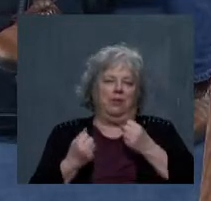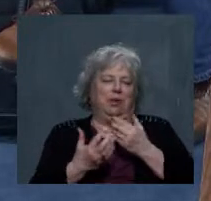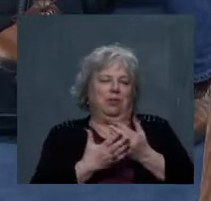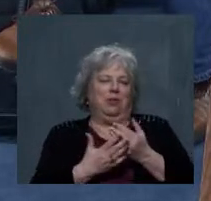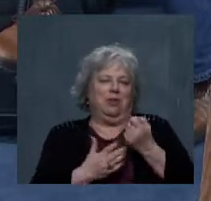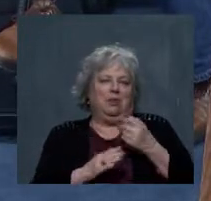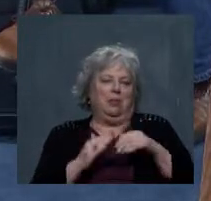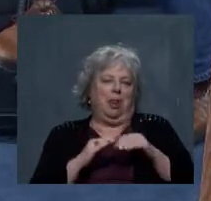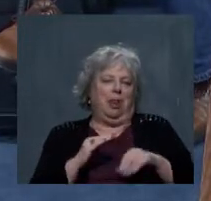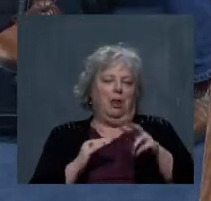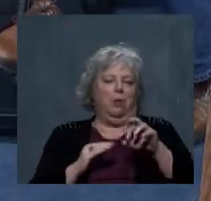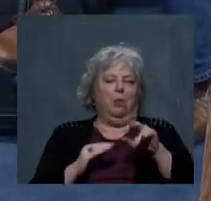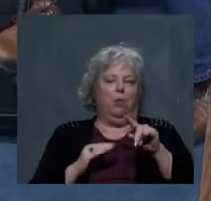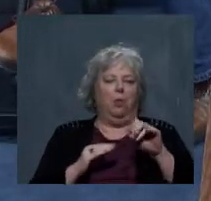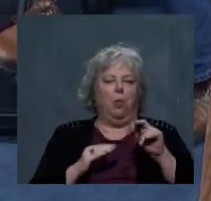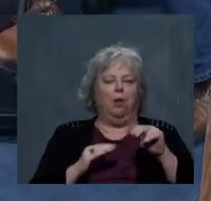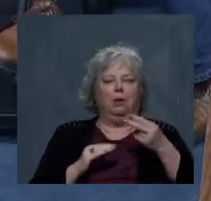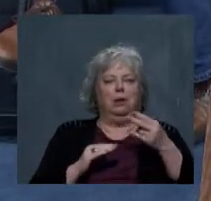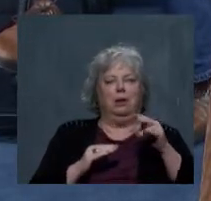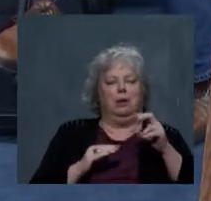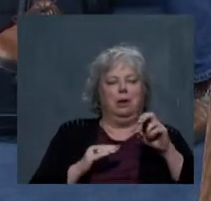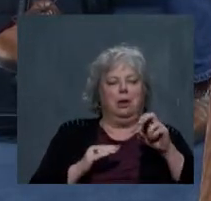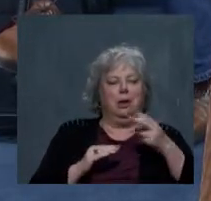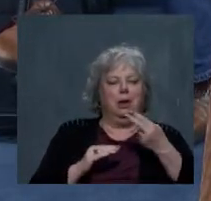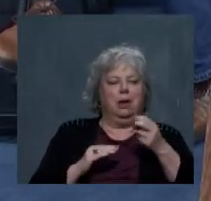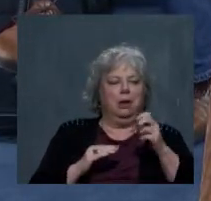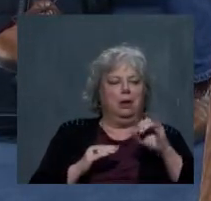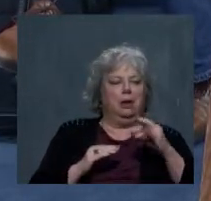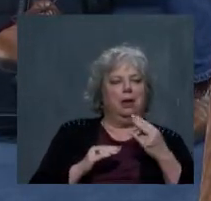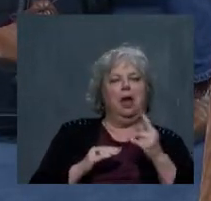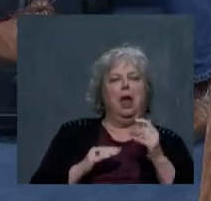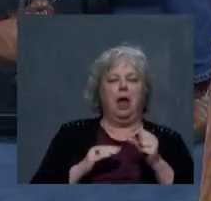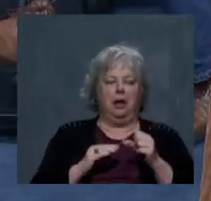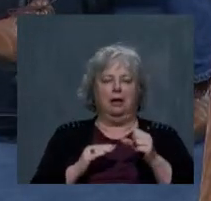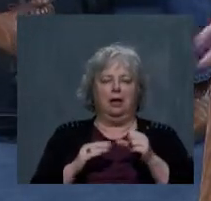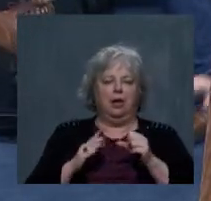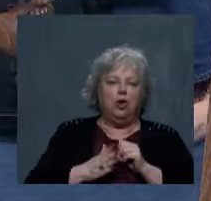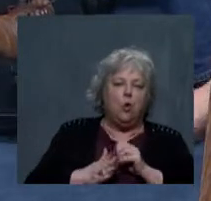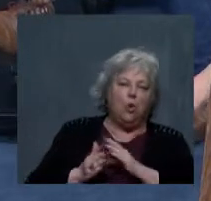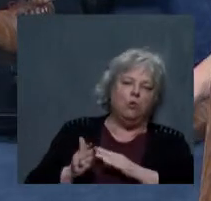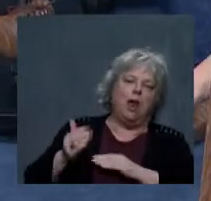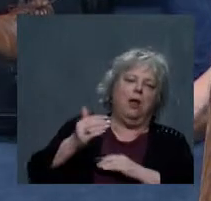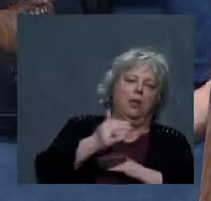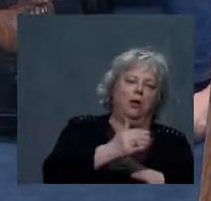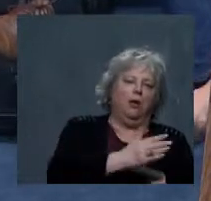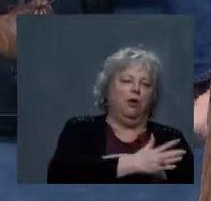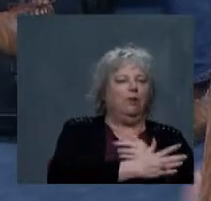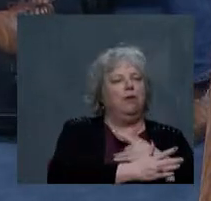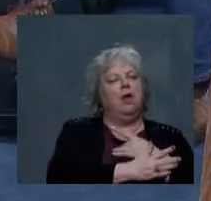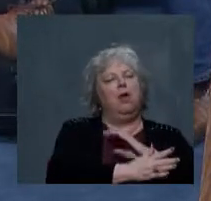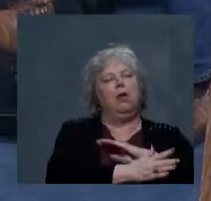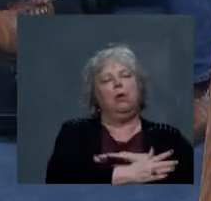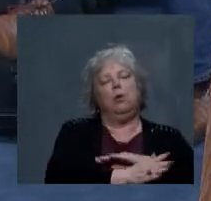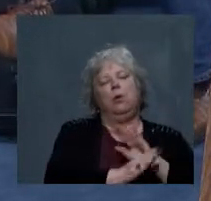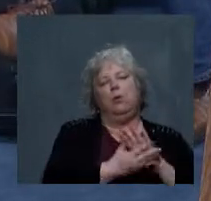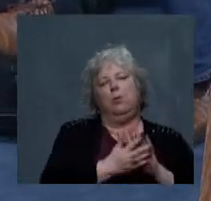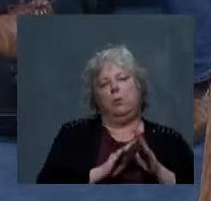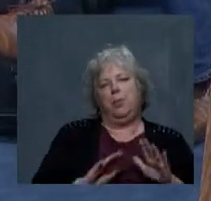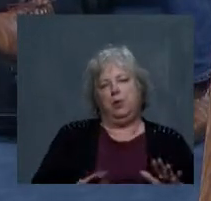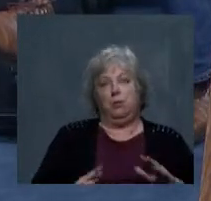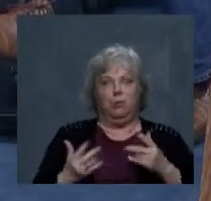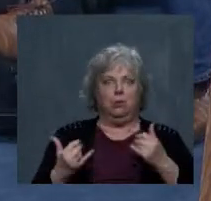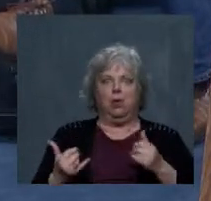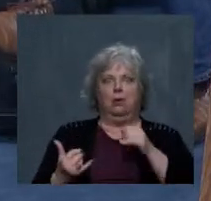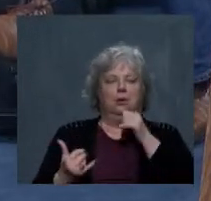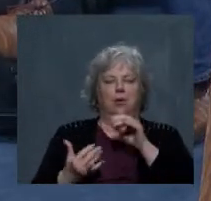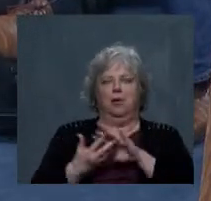Walton Heights comes in and you go around that curve and you just felt yourself go, ah, it's peaceful. Well, I assure you it's